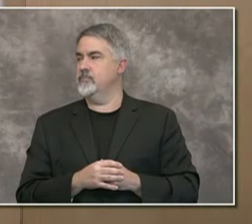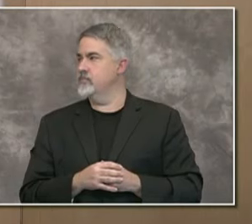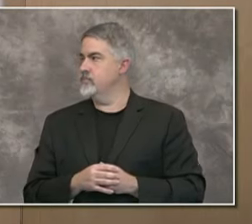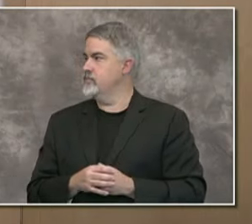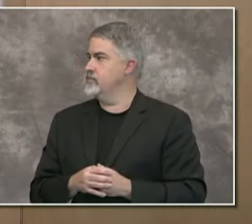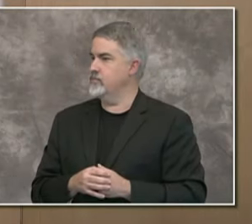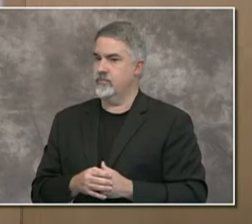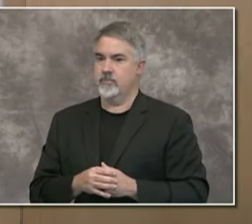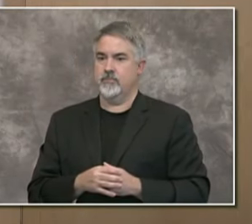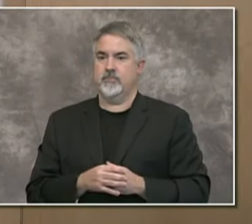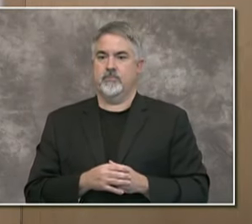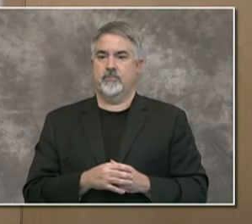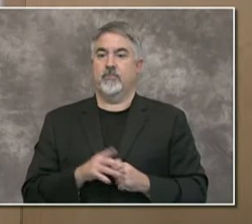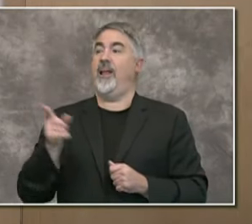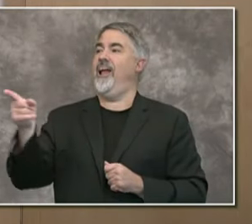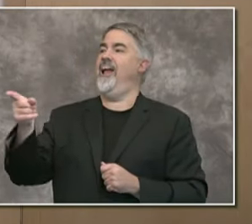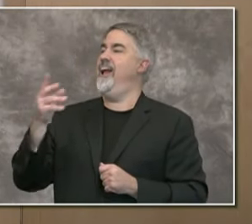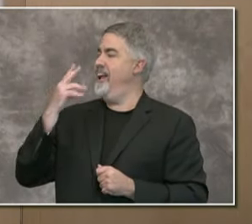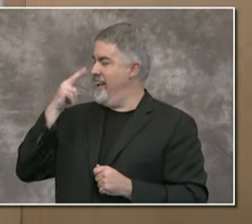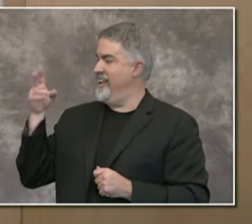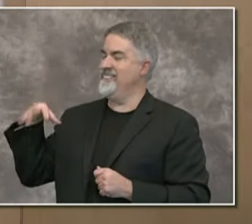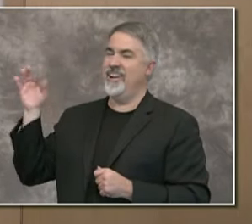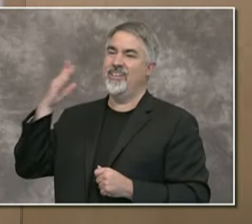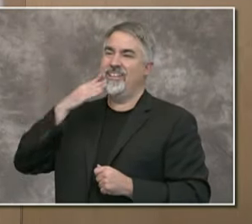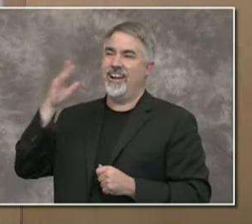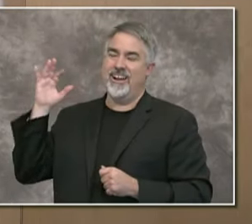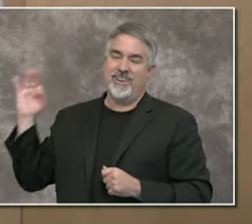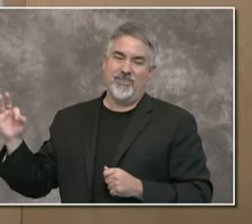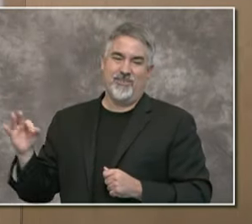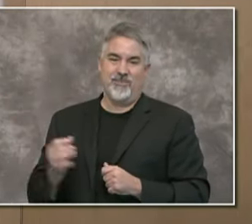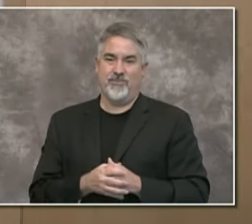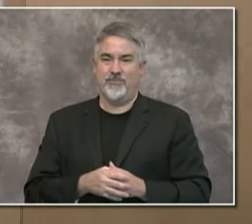Wonderful. I see that now. Thank you so much, Dr. Wooten. You're welcome.